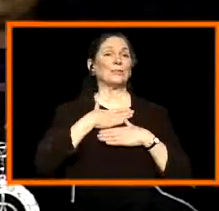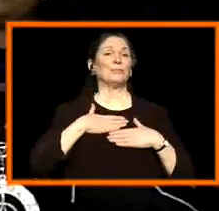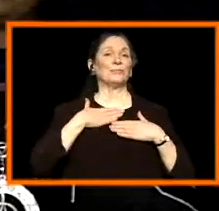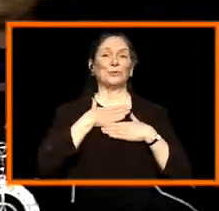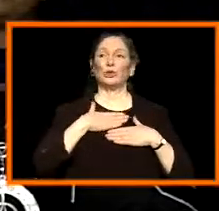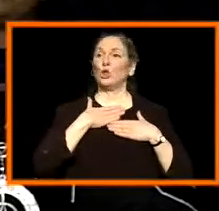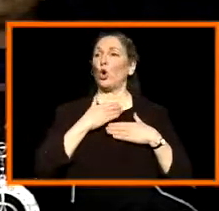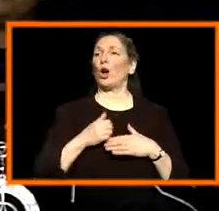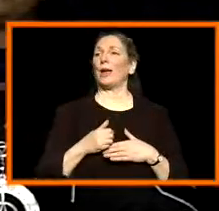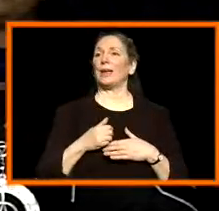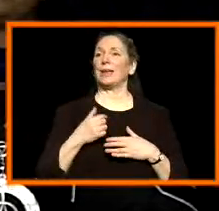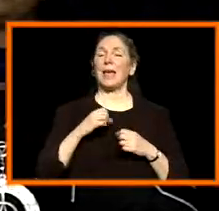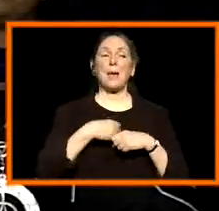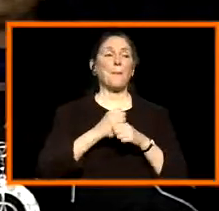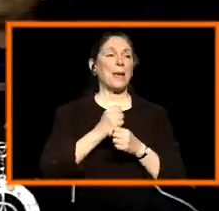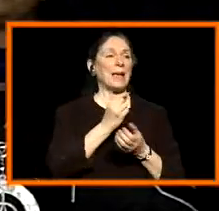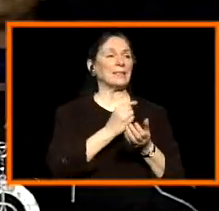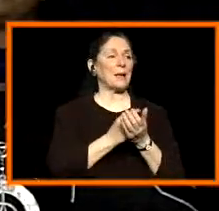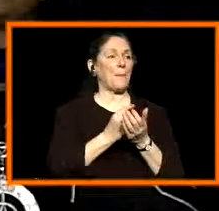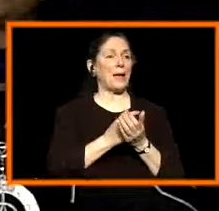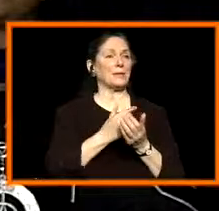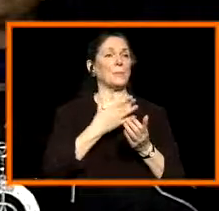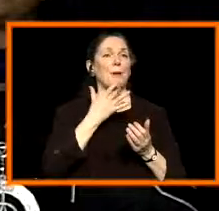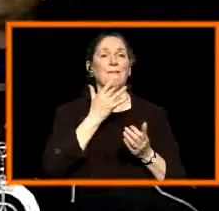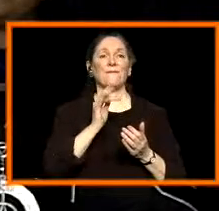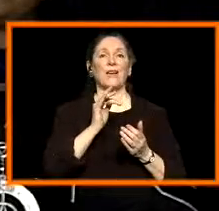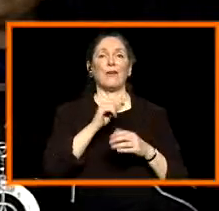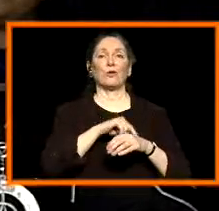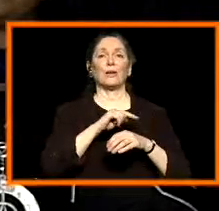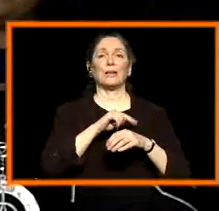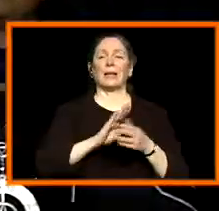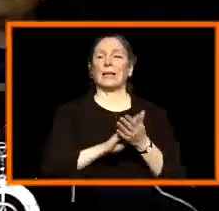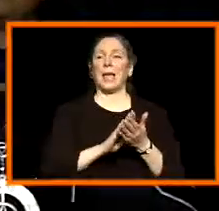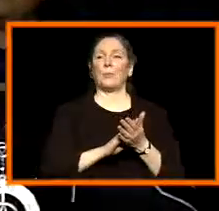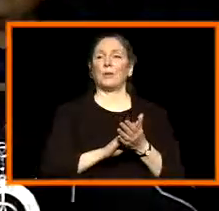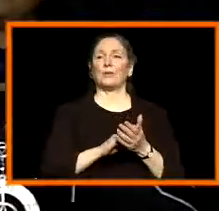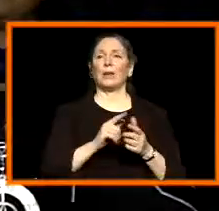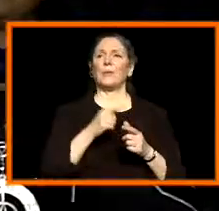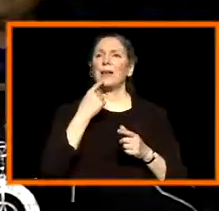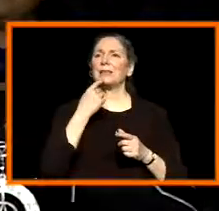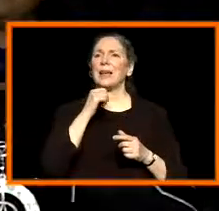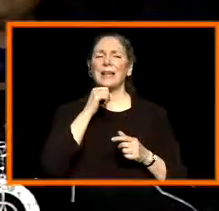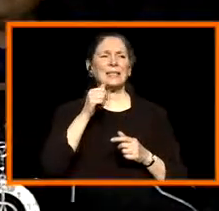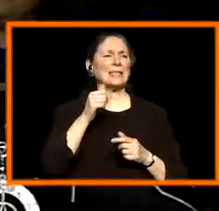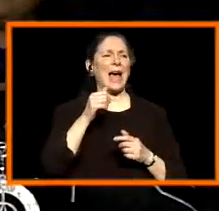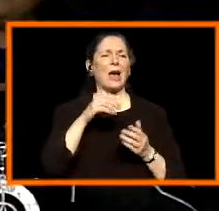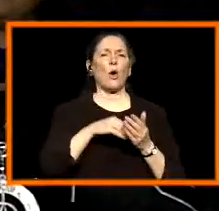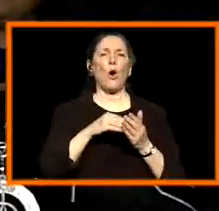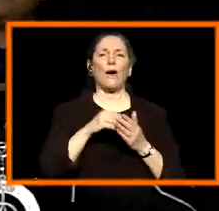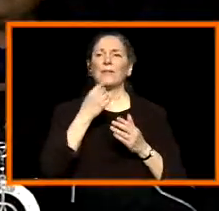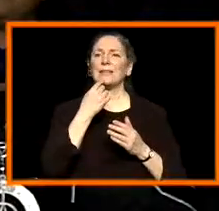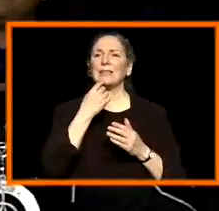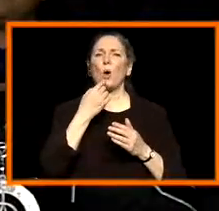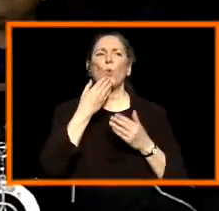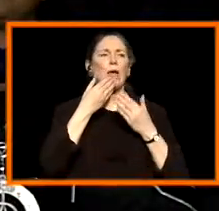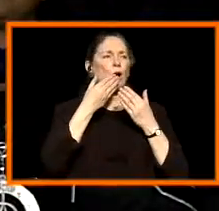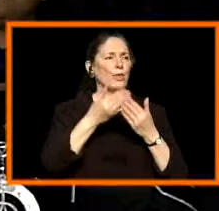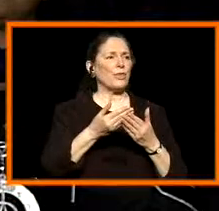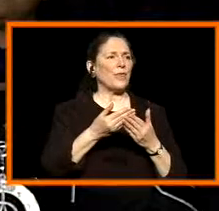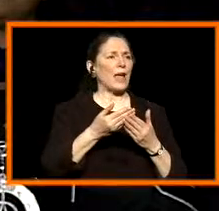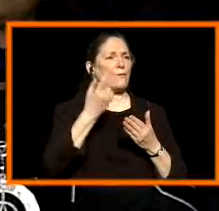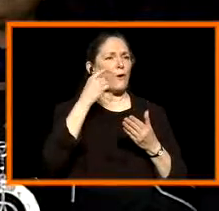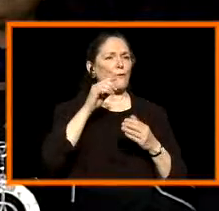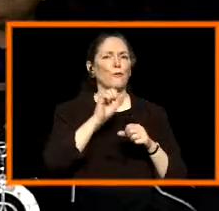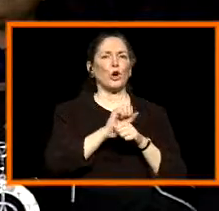remains, and it makes commencement my favorite time of the year in the life of a campus. Although it's not often said, we are thankful